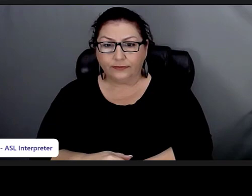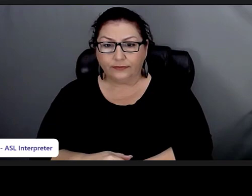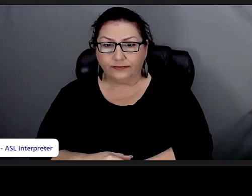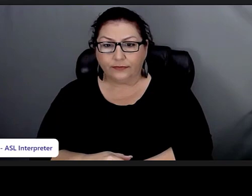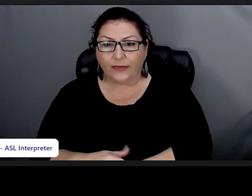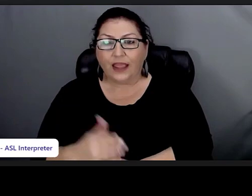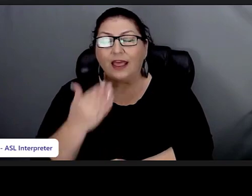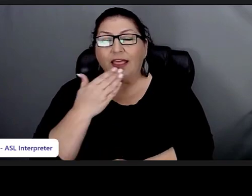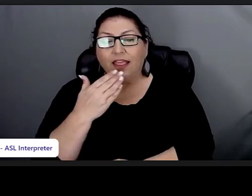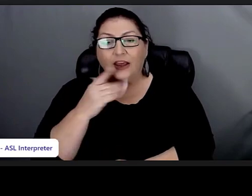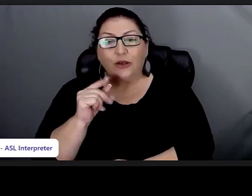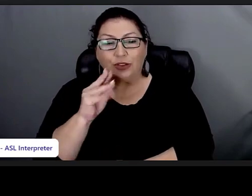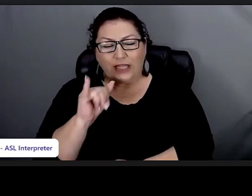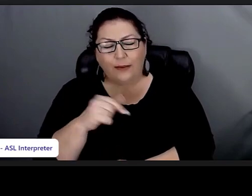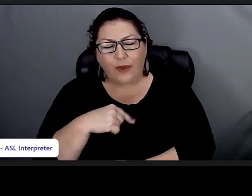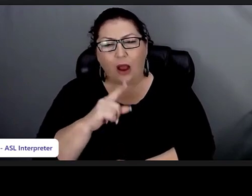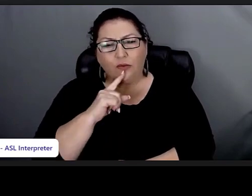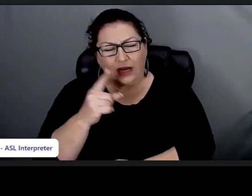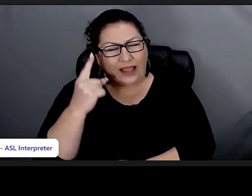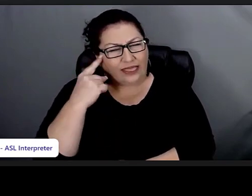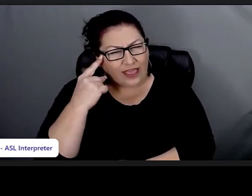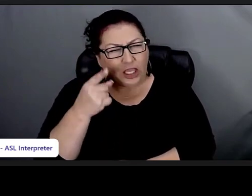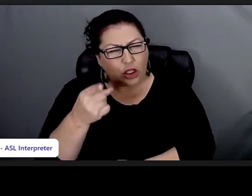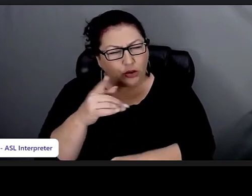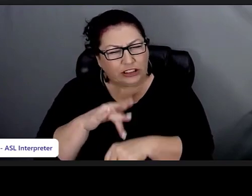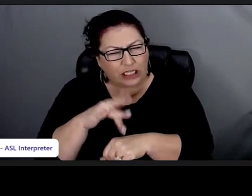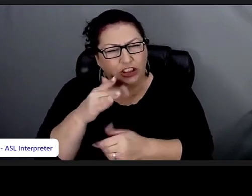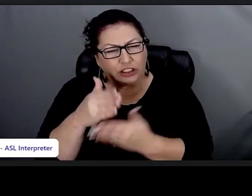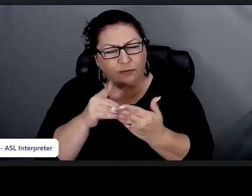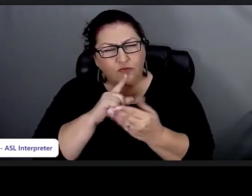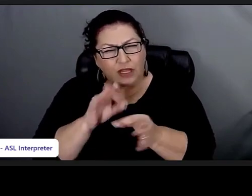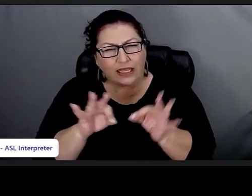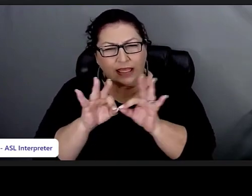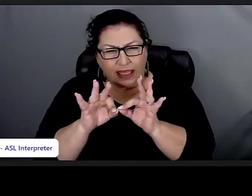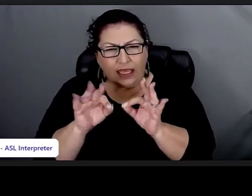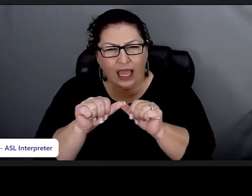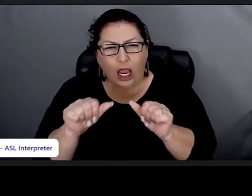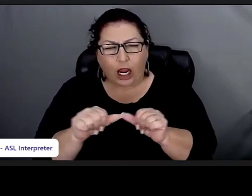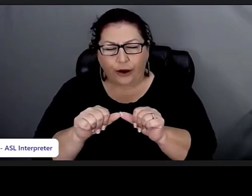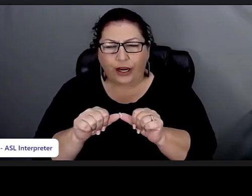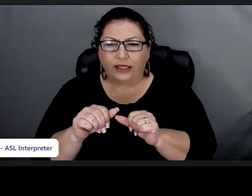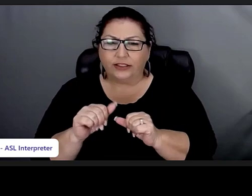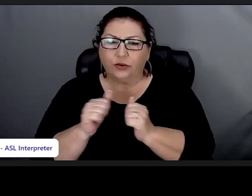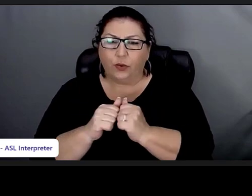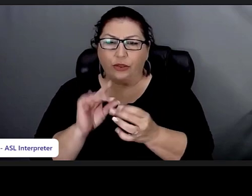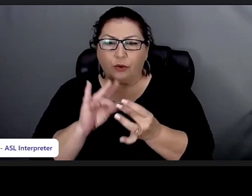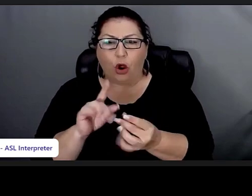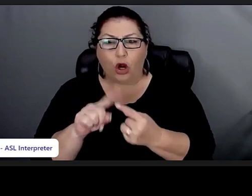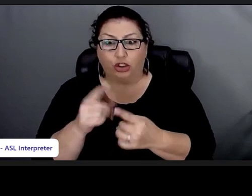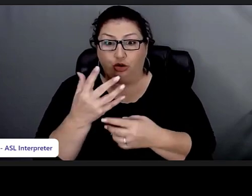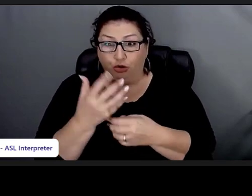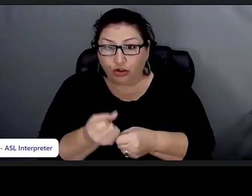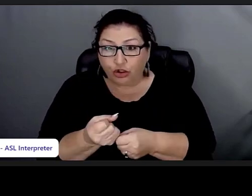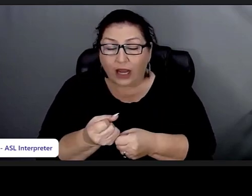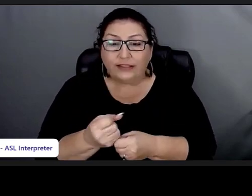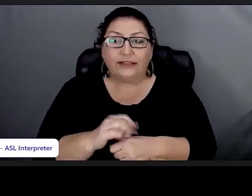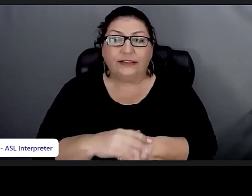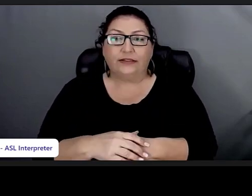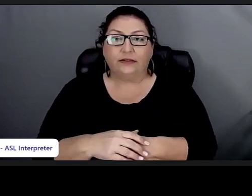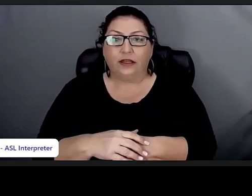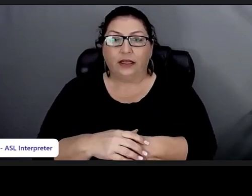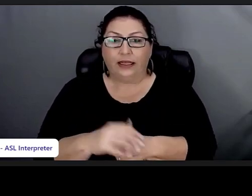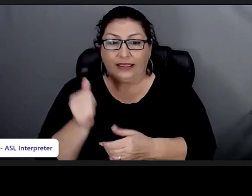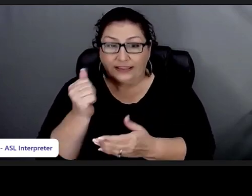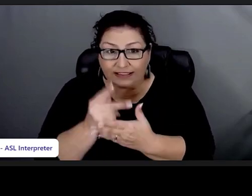Tammy, thank you. I think you've really touched on some key areas there with regards trust, consent,